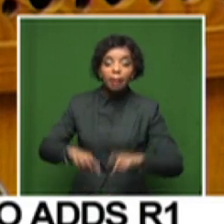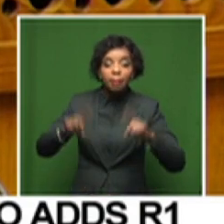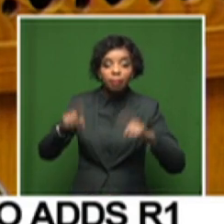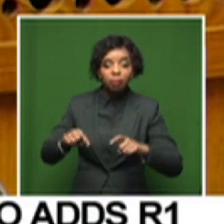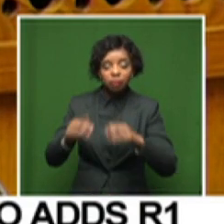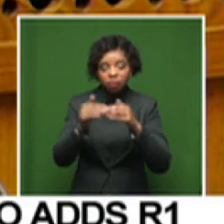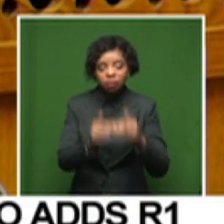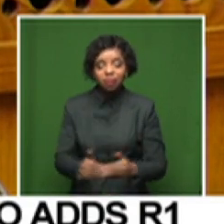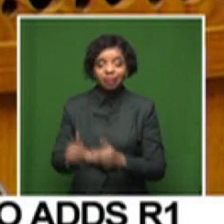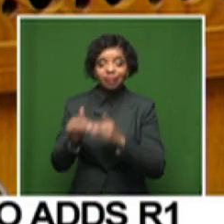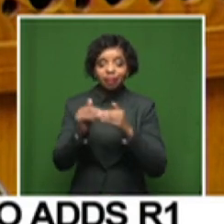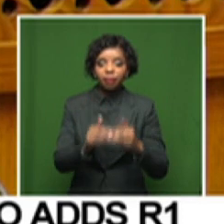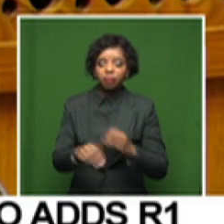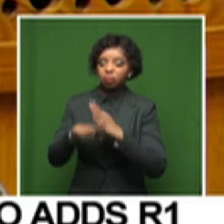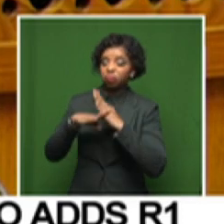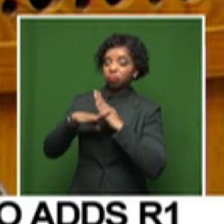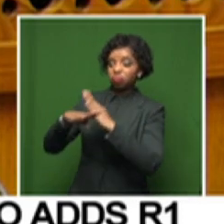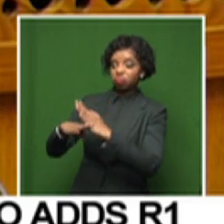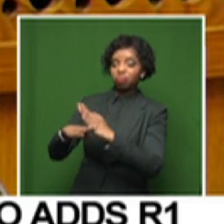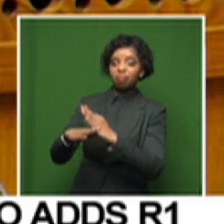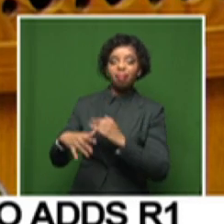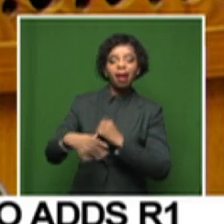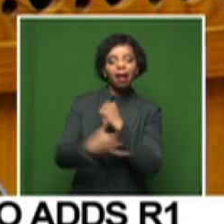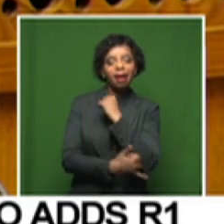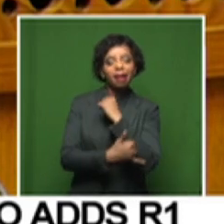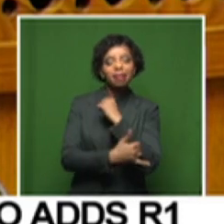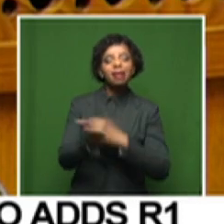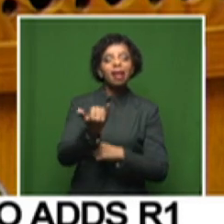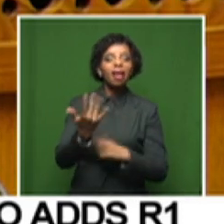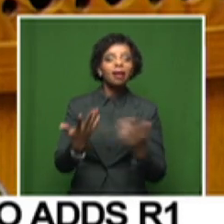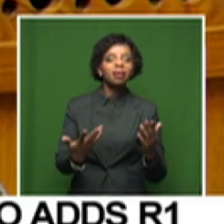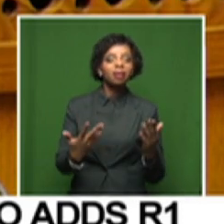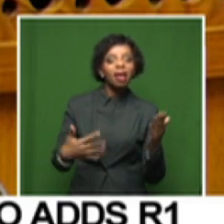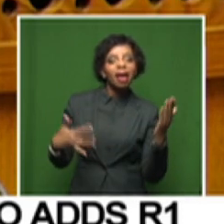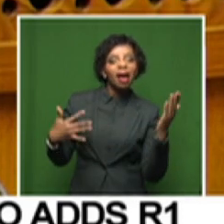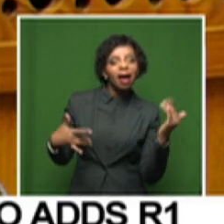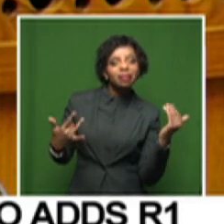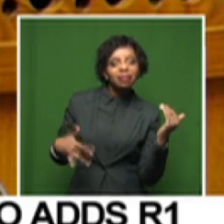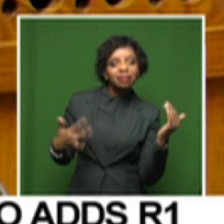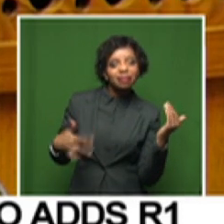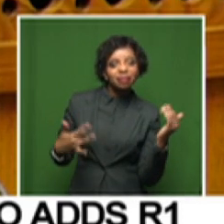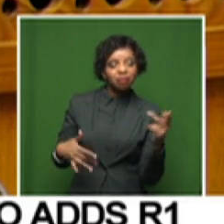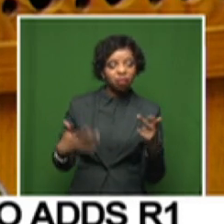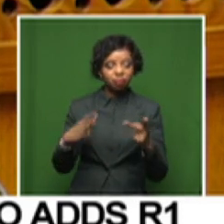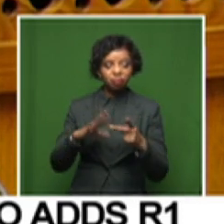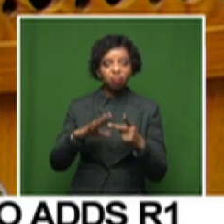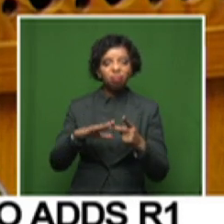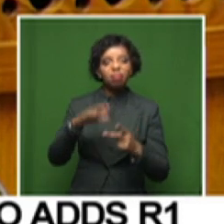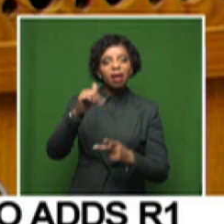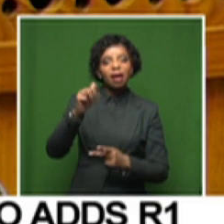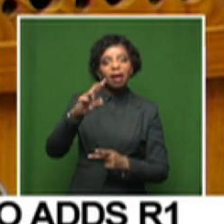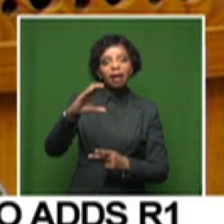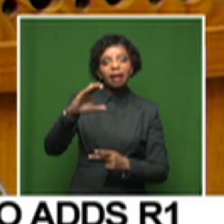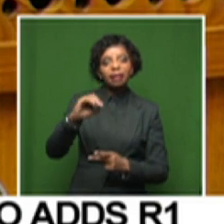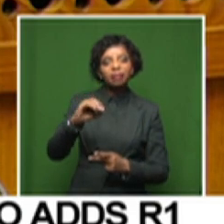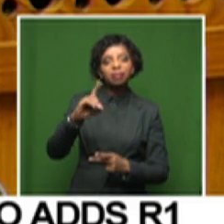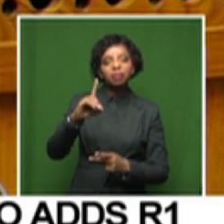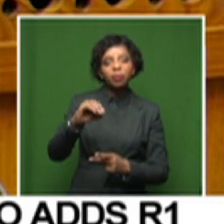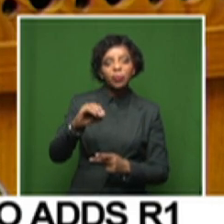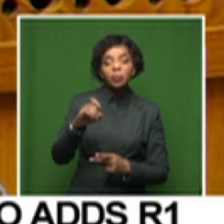fate of countries such as Argentina and Ecuador that have defaulted on their debt this year.